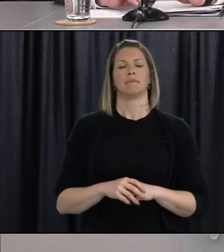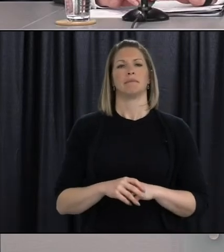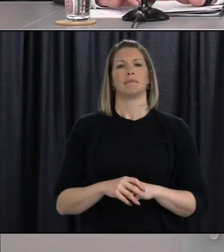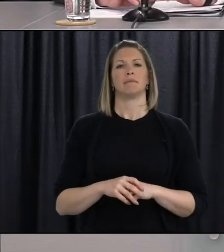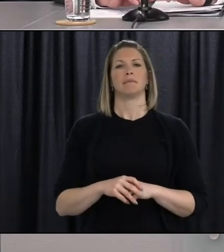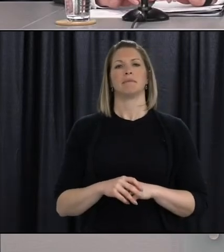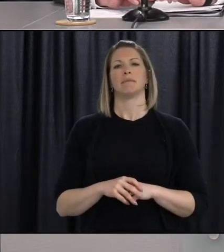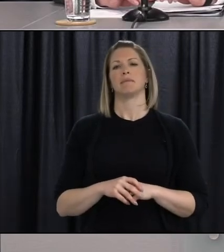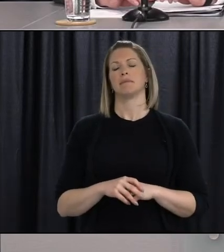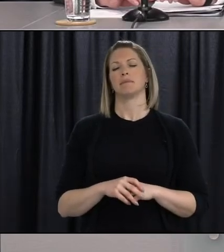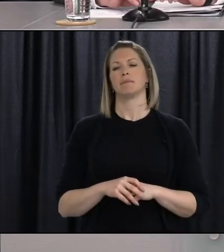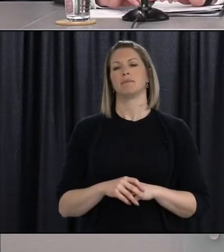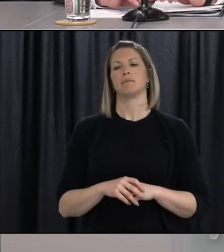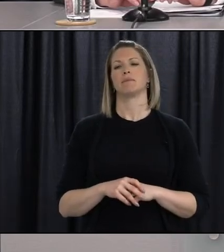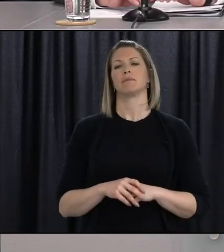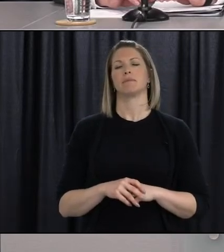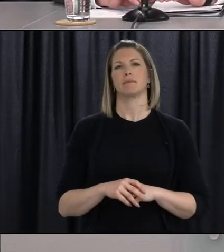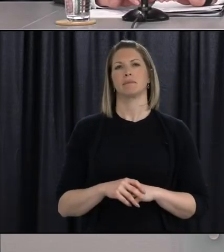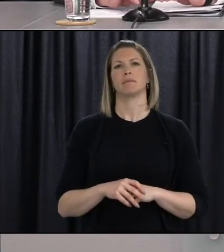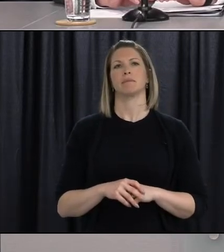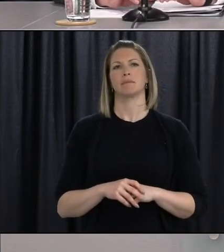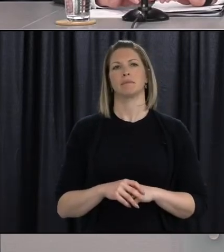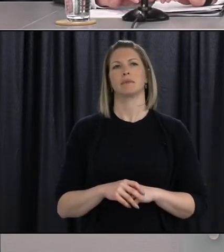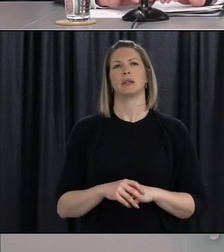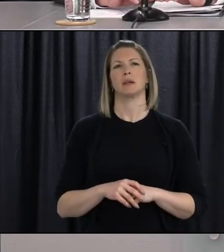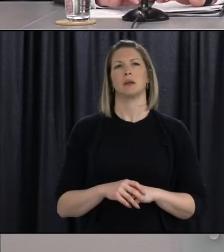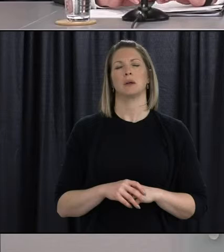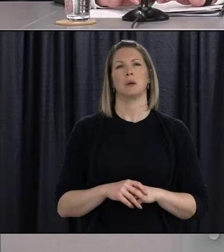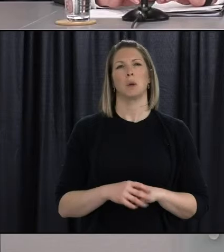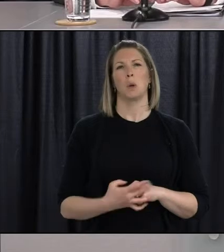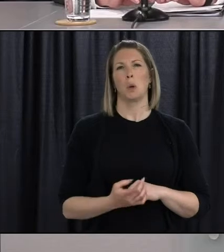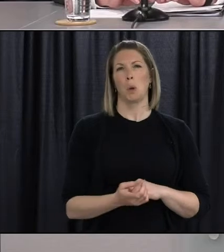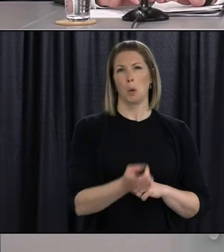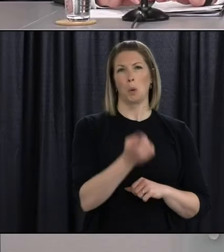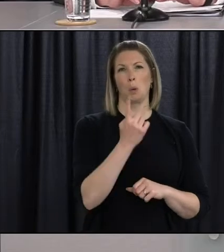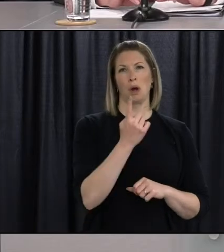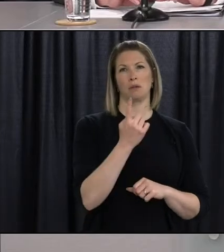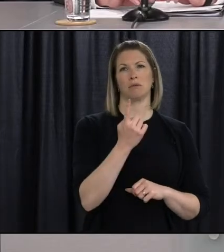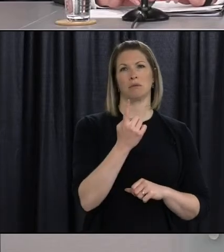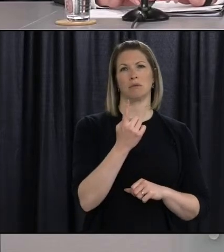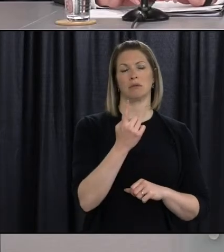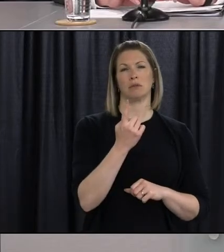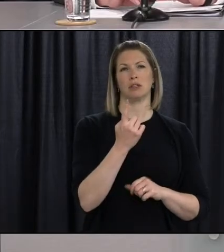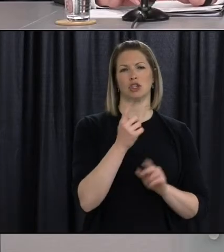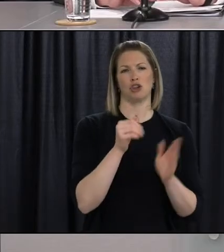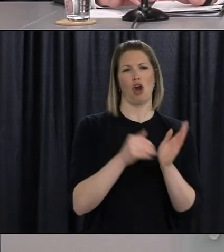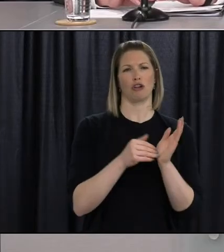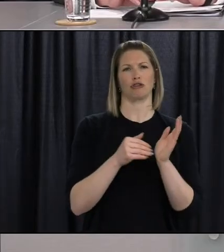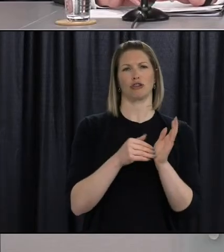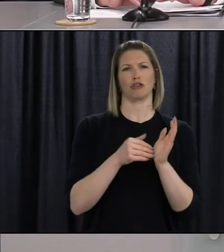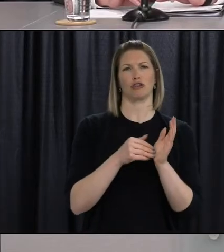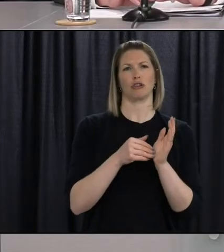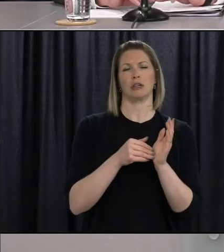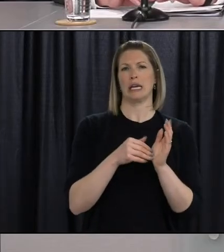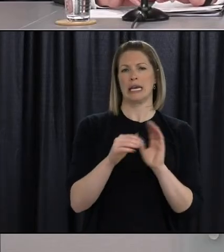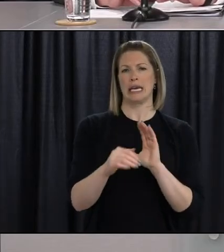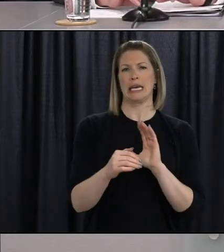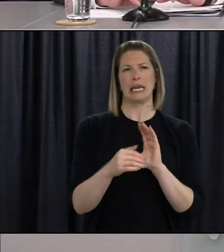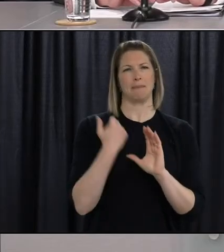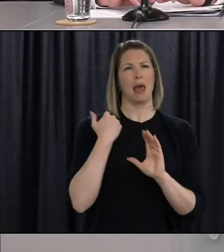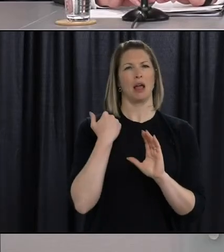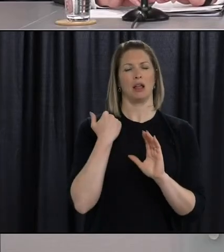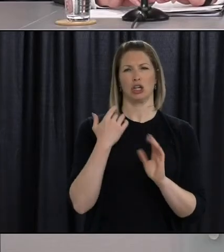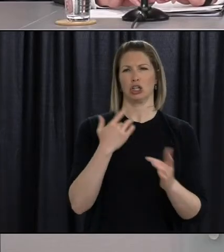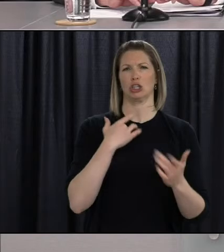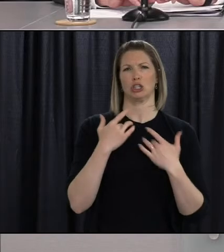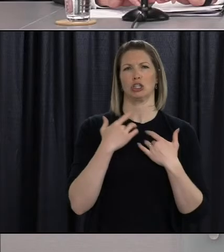Thank you. I have a question here that was sent to me by a concerned Newfoundland and Labrador physician that I will read out. It says